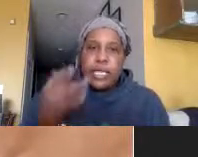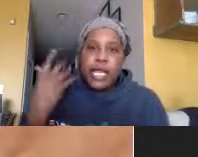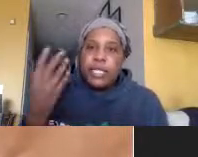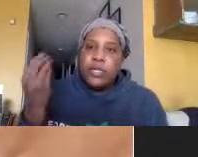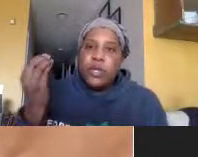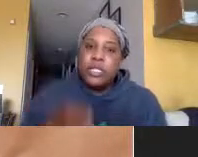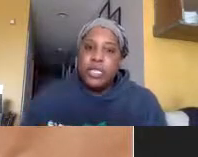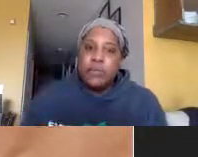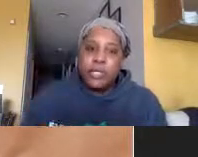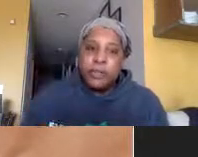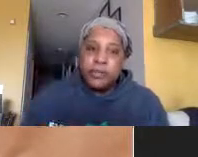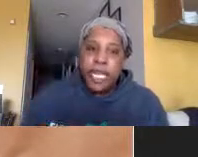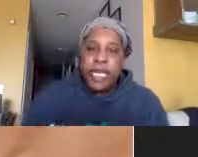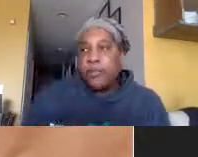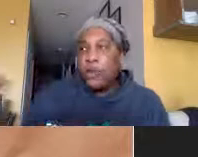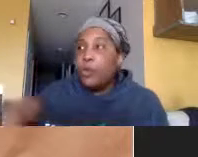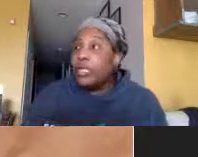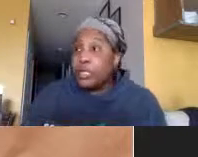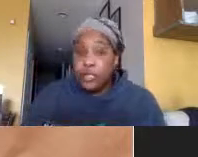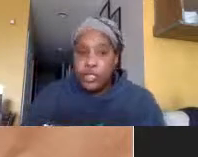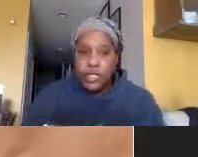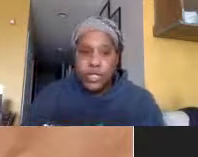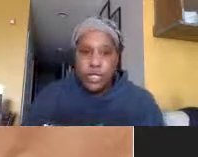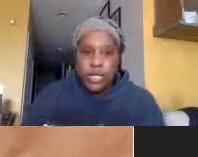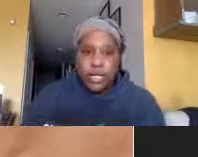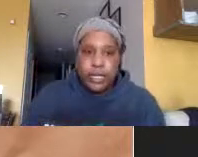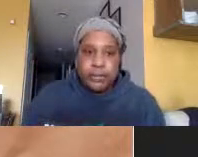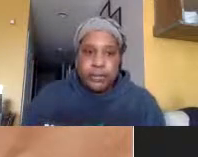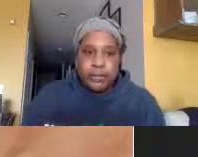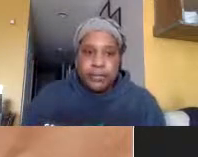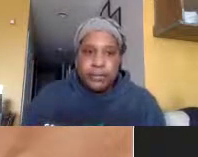And I looked deeper. I did more research.